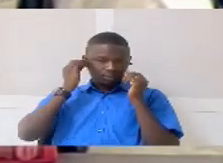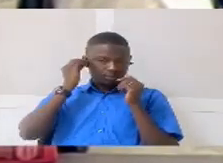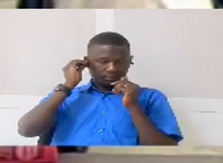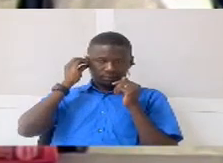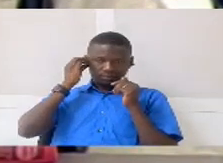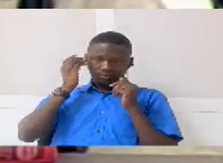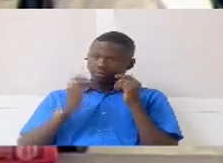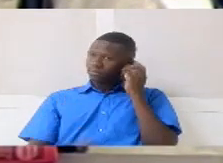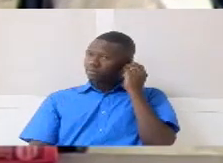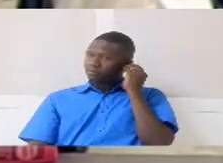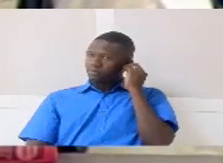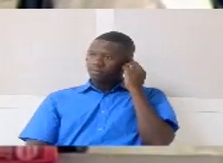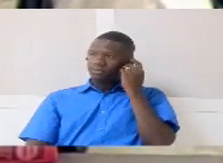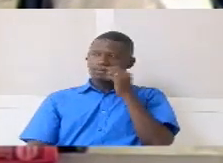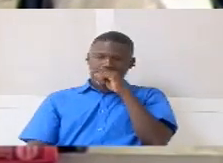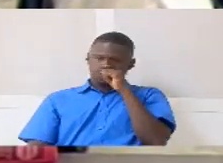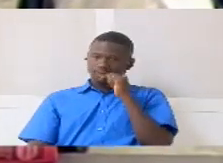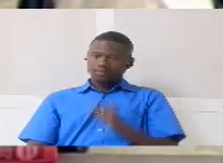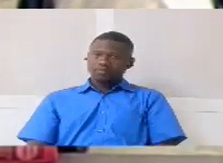luala karola ko sartolu ya itandi nyame.